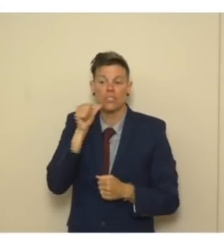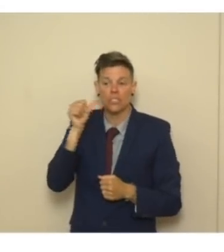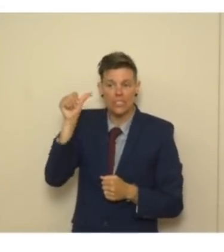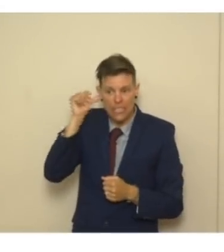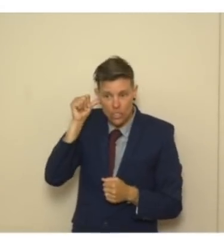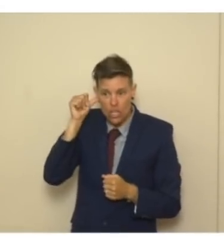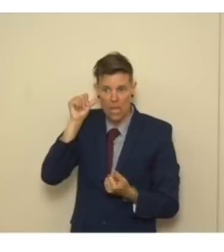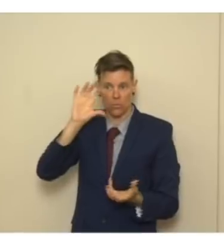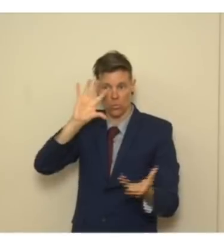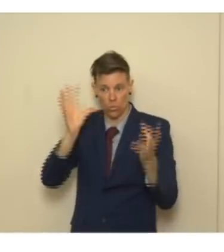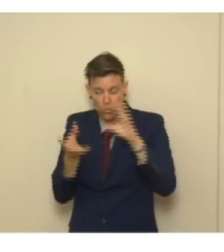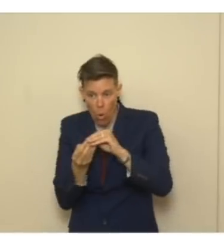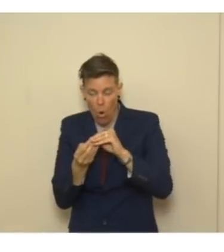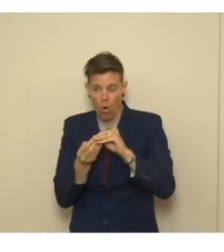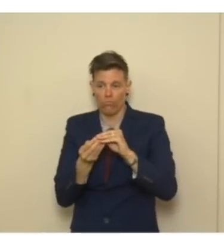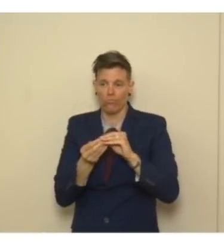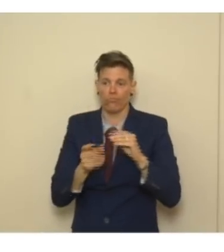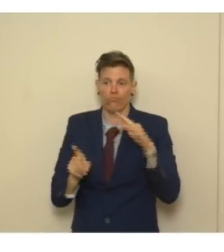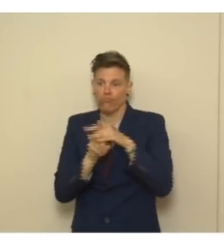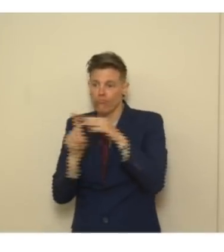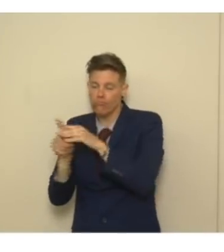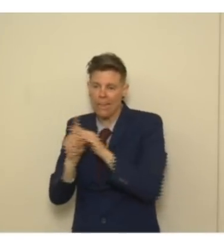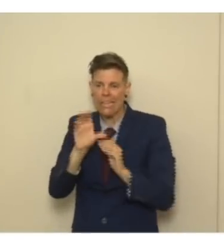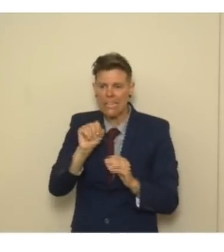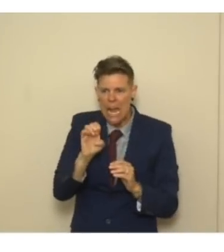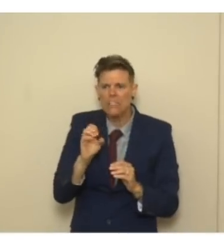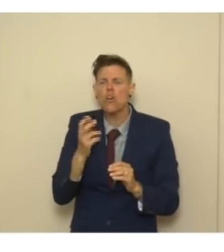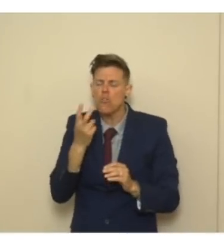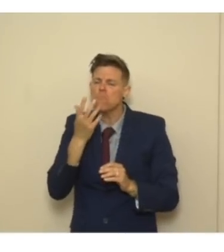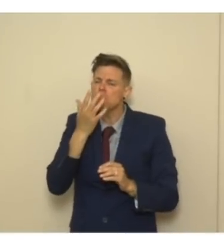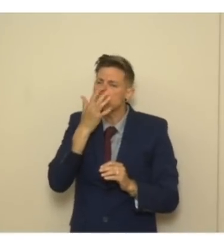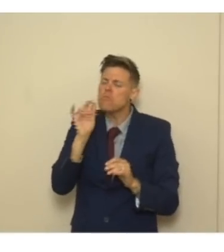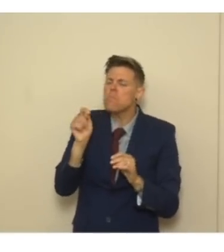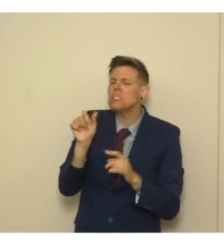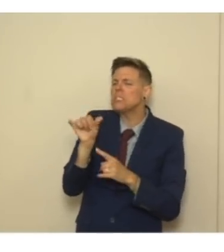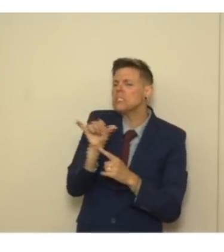which looks similar with the darker shading being